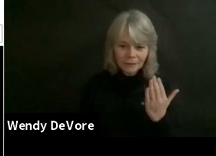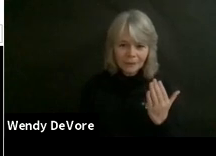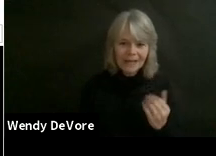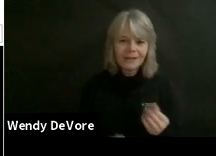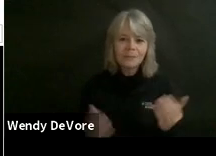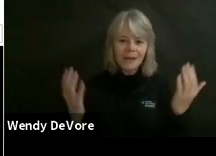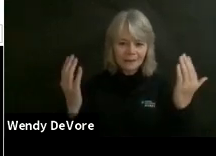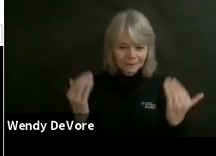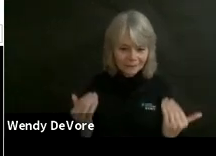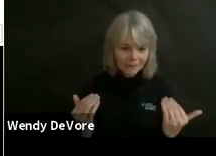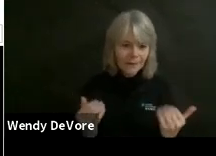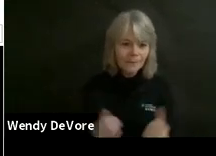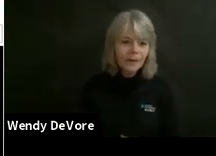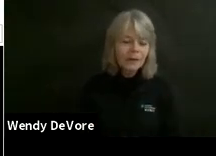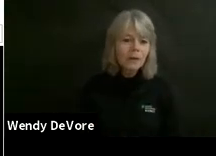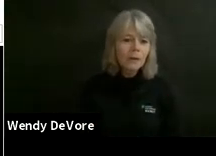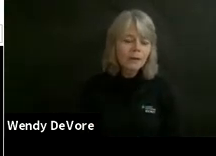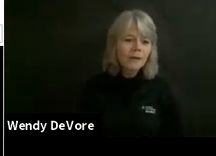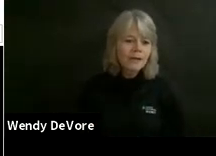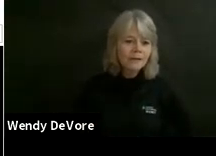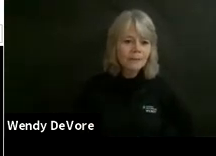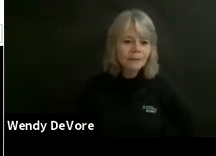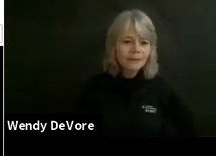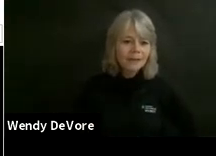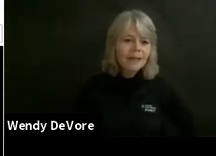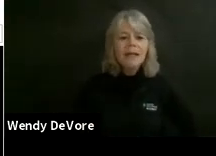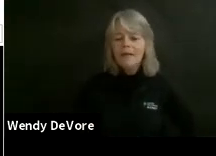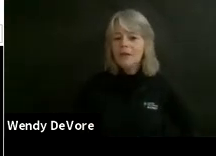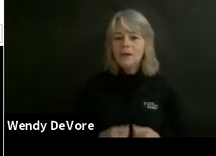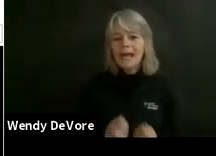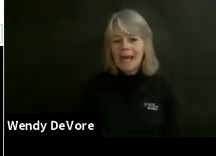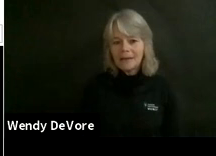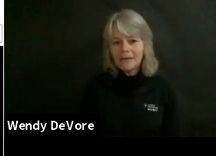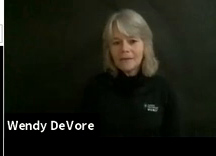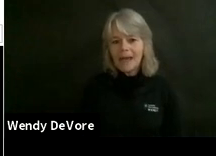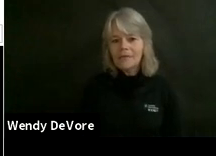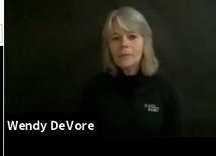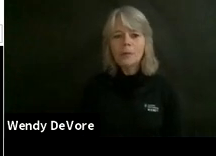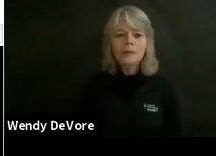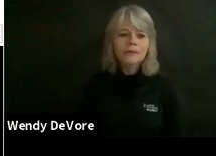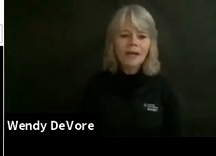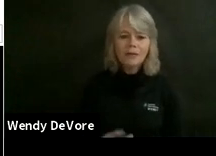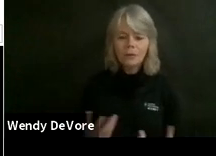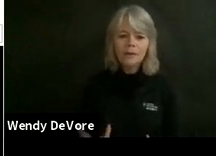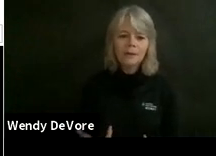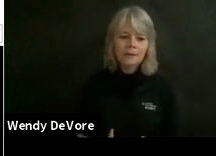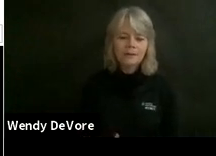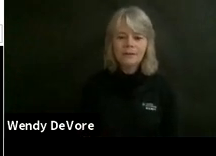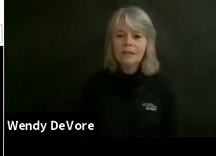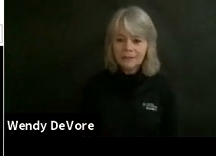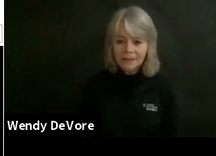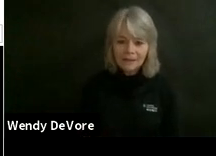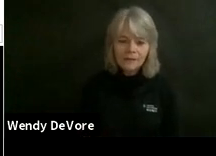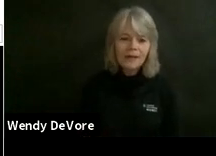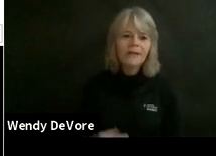because those plastic masks lower your decibels. And then you can ask if they have a mobile device or an